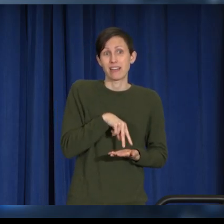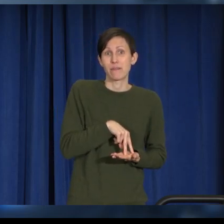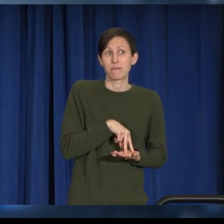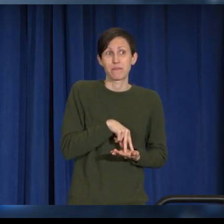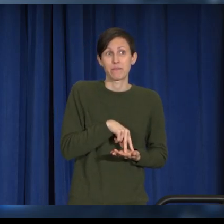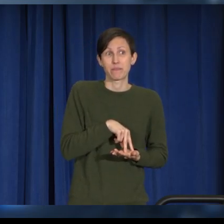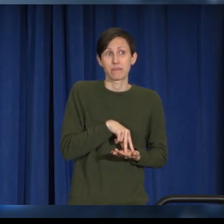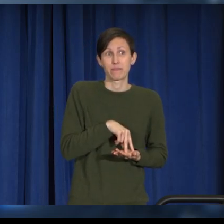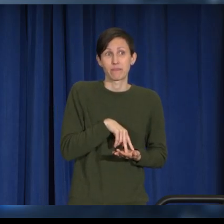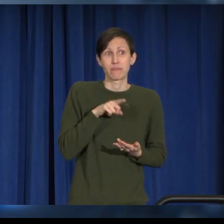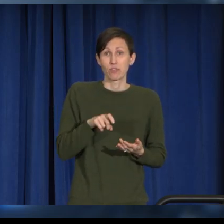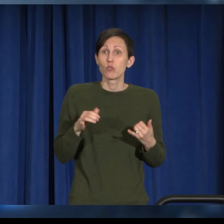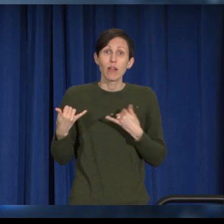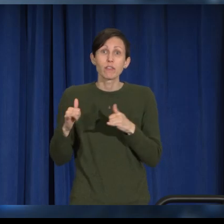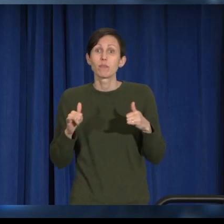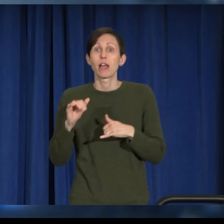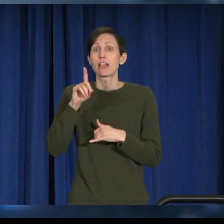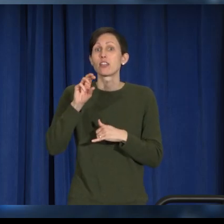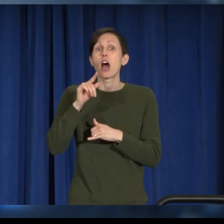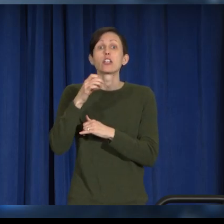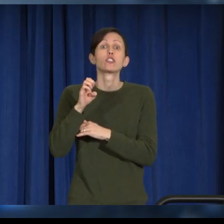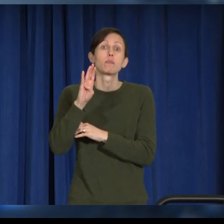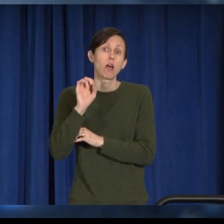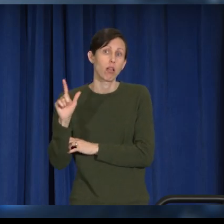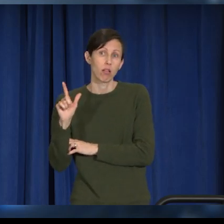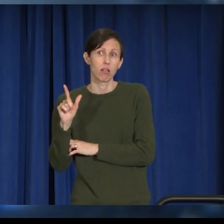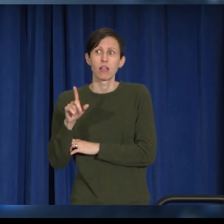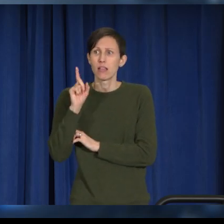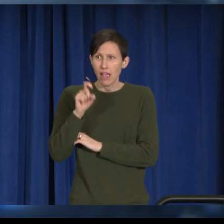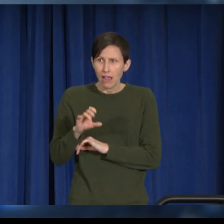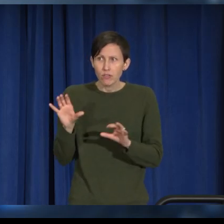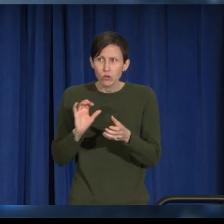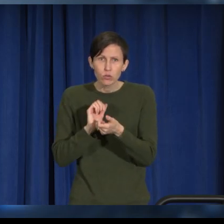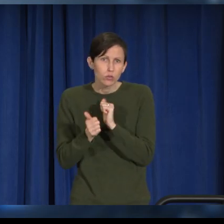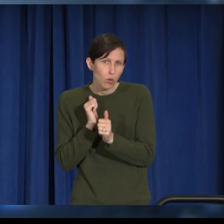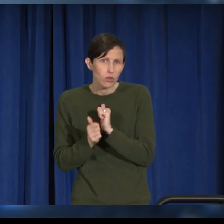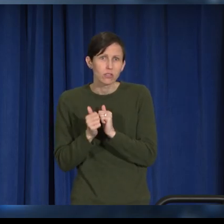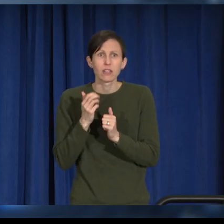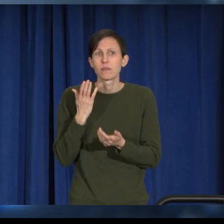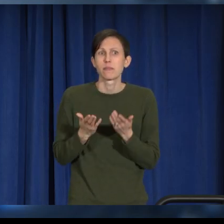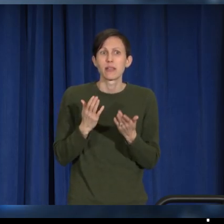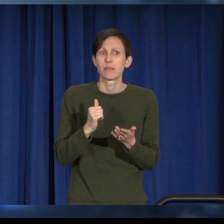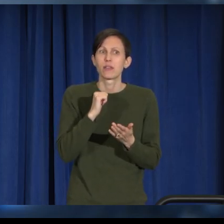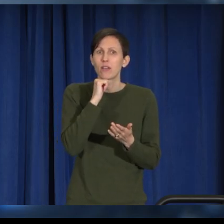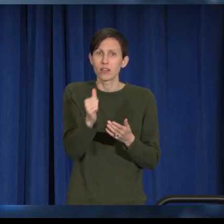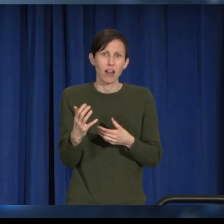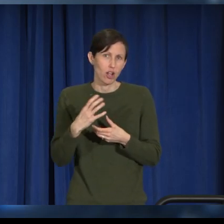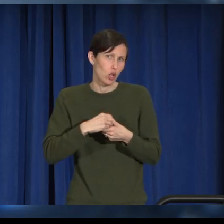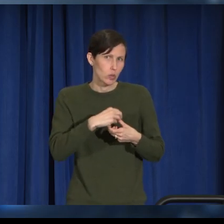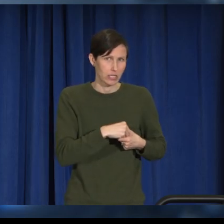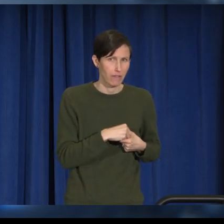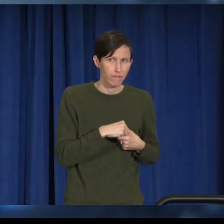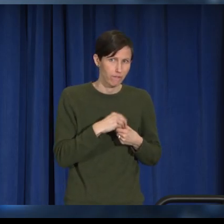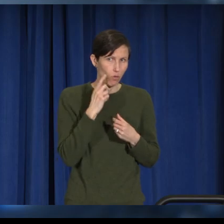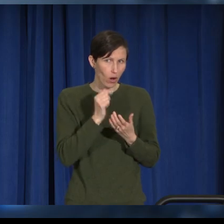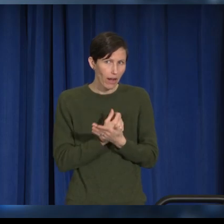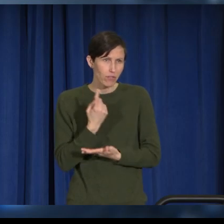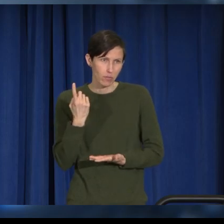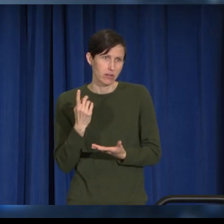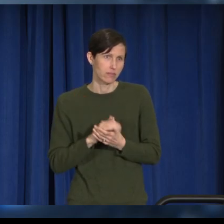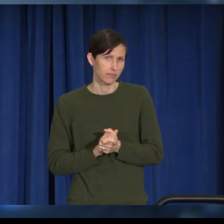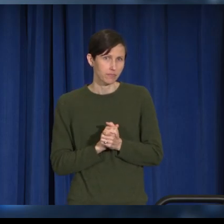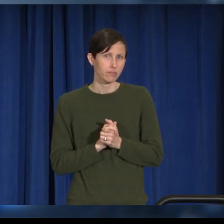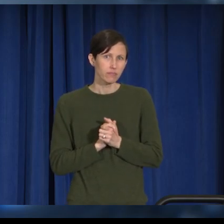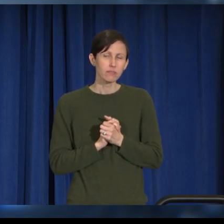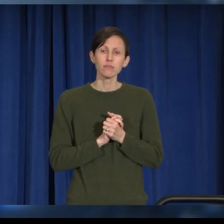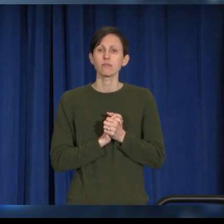have to play dodgeball, that you have to do sports that might not necessarily be inclusive of all types of